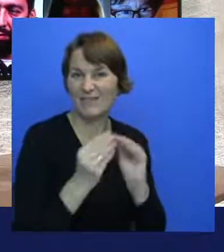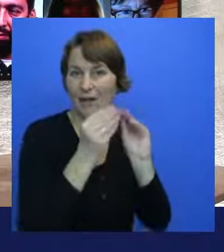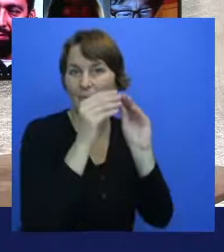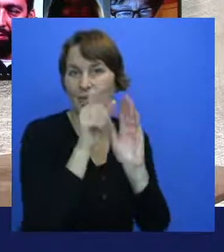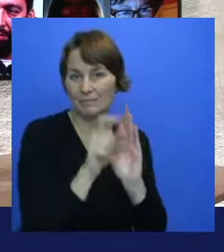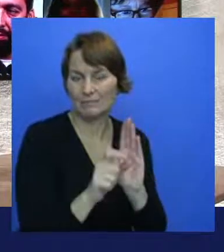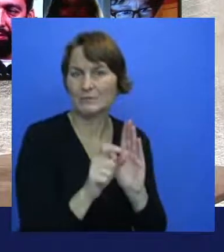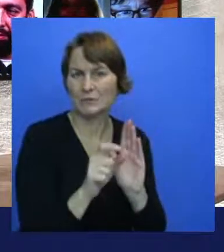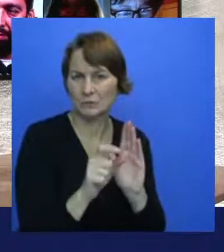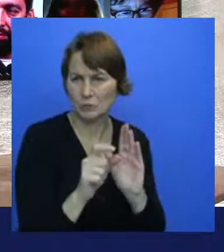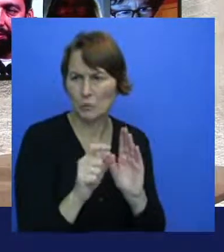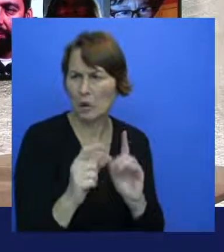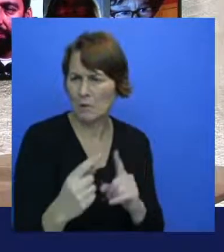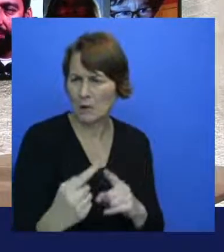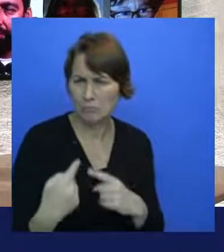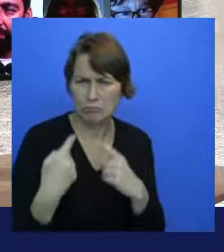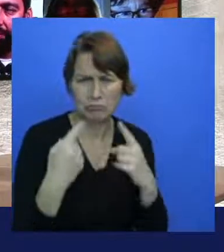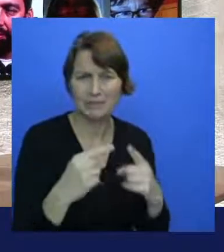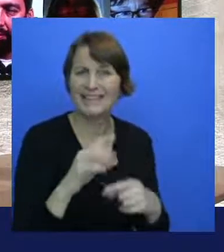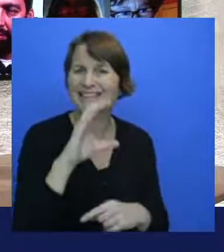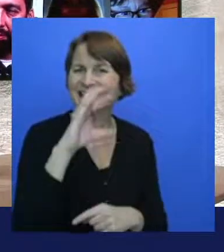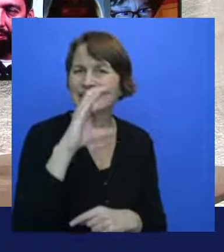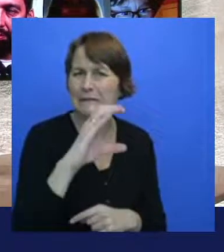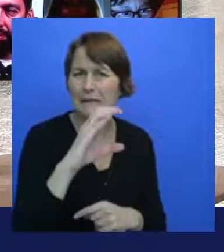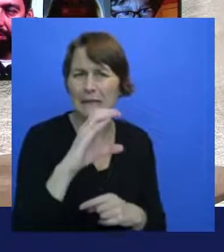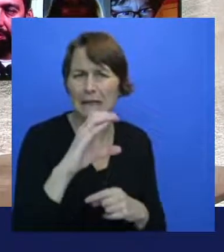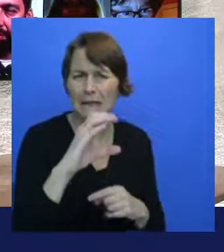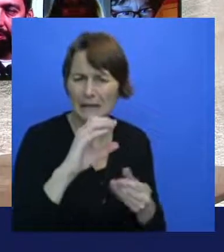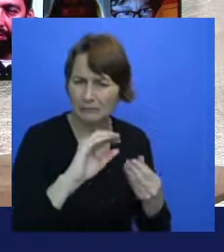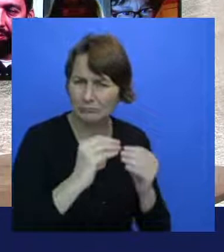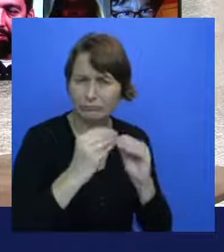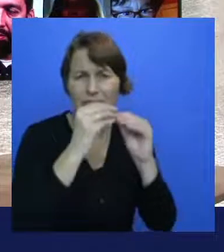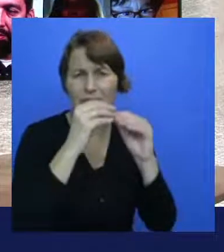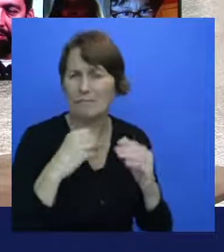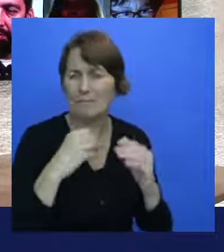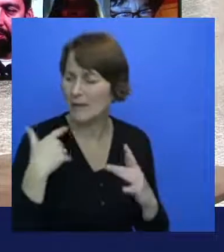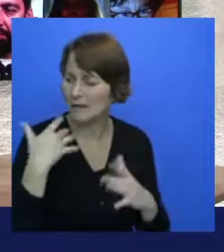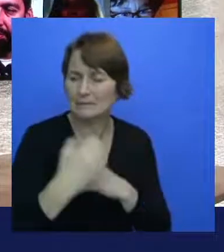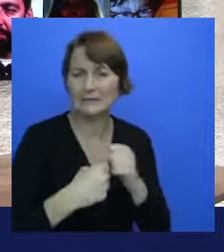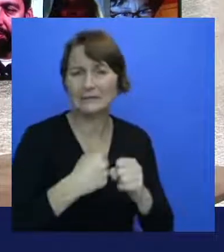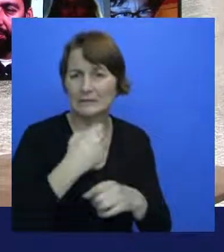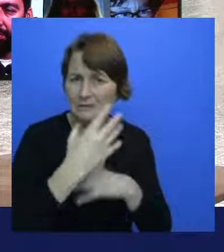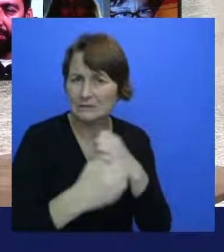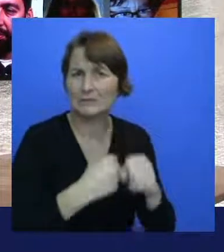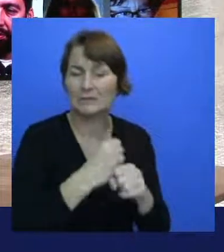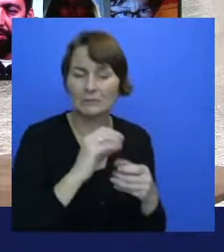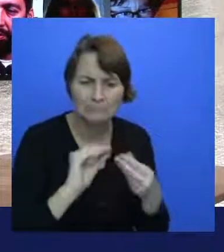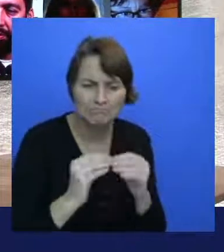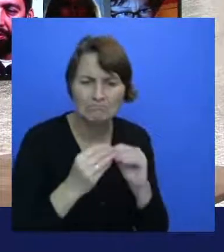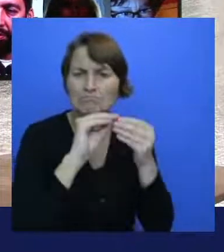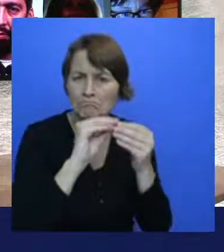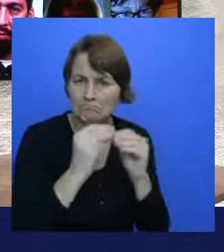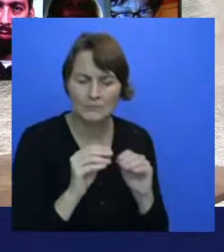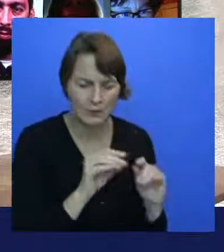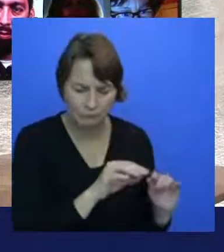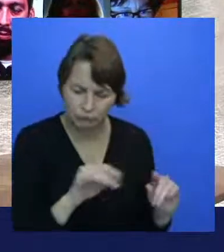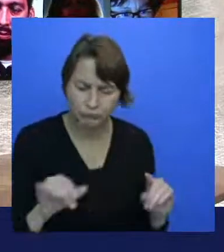for many years, and it was really easy for me to start with